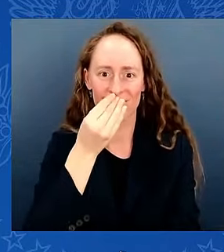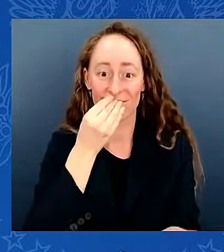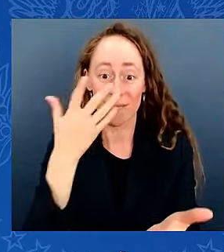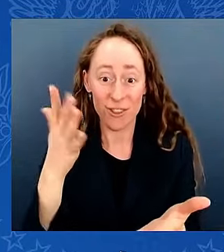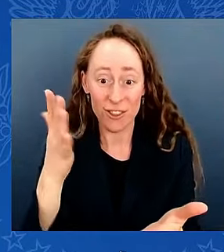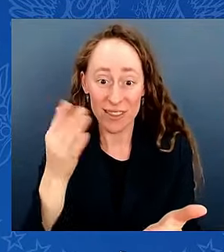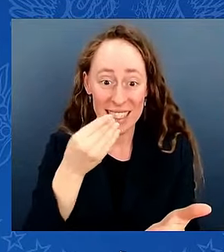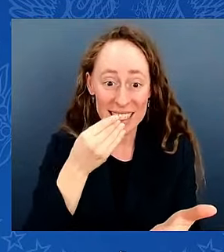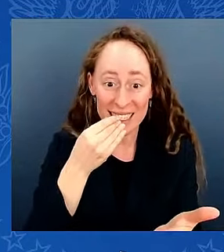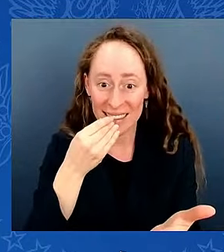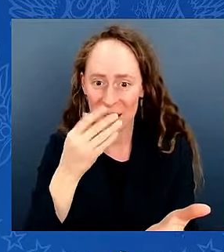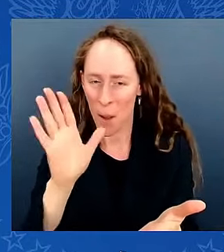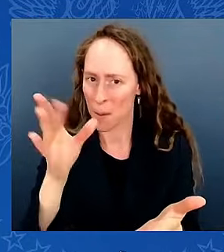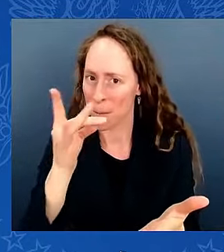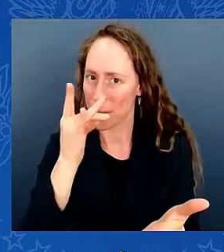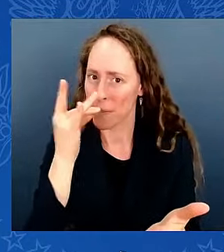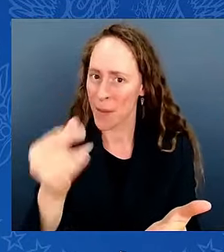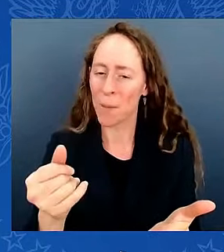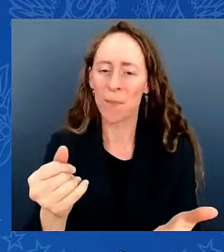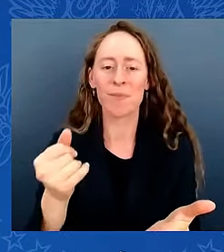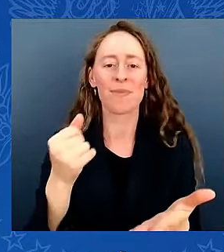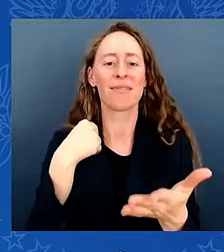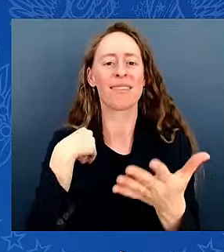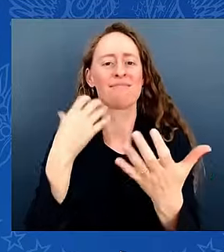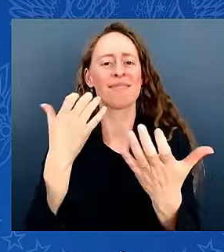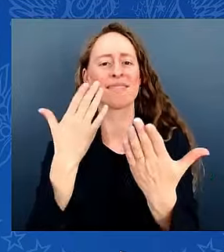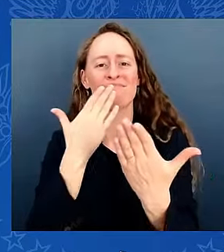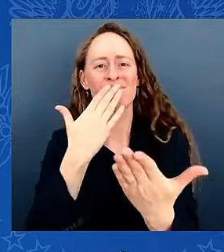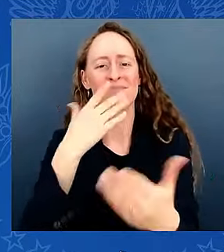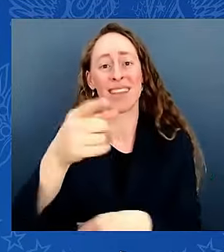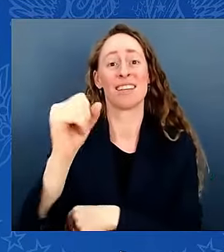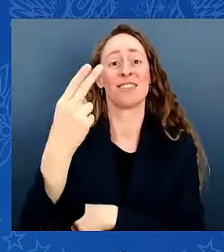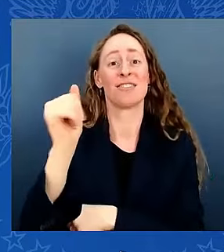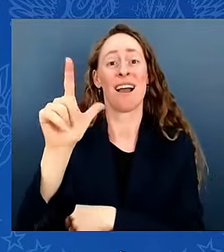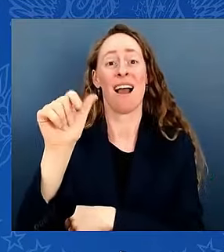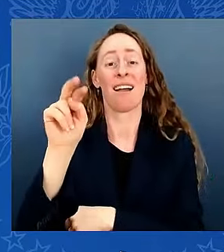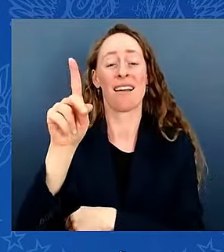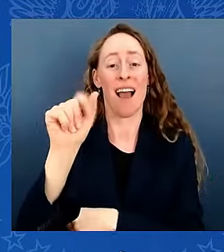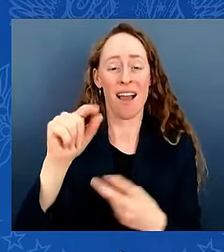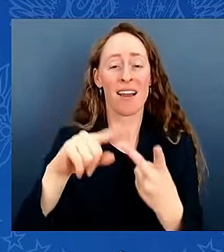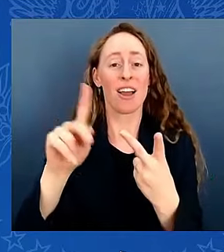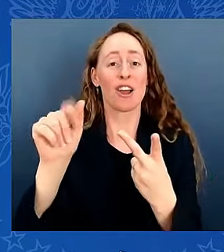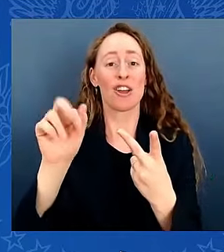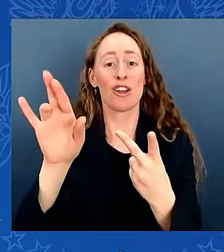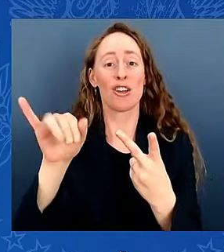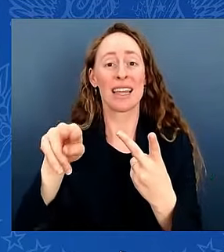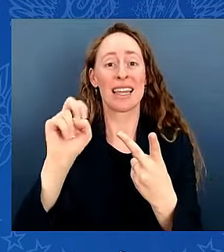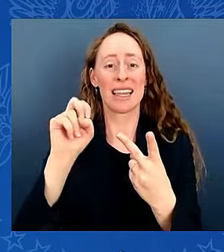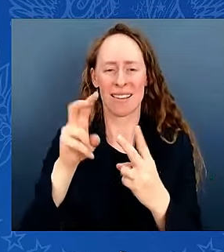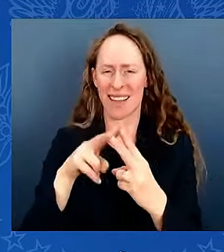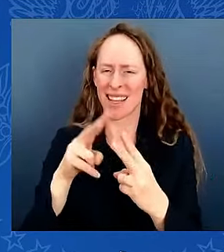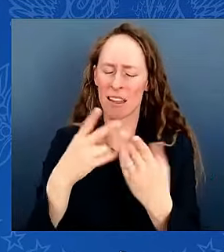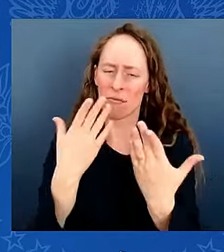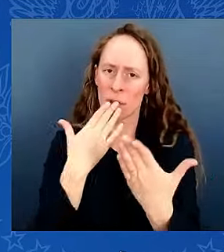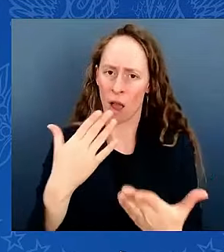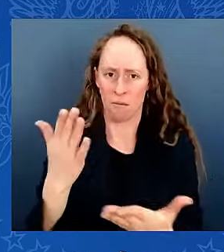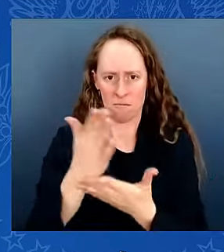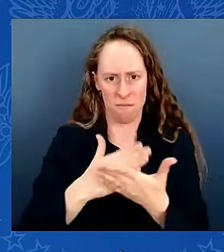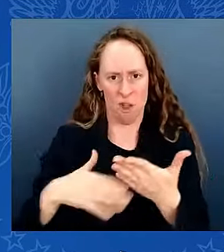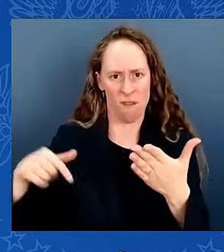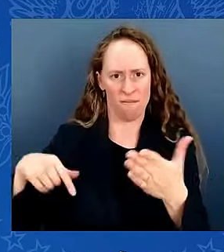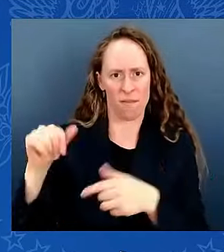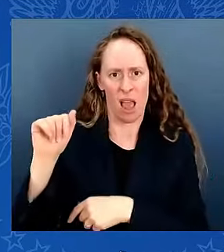Kareen, for part of the most diverse administration in American history that taps into the full talents of our